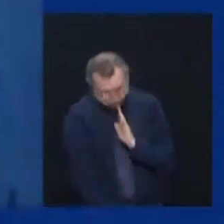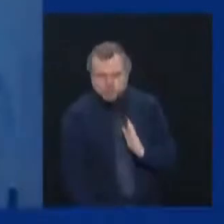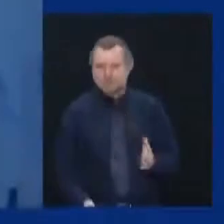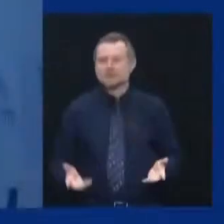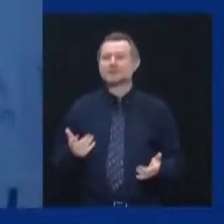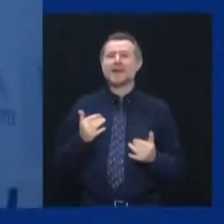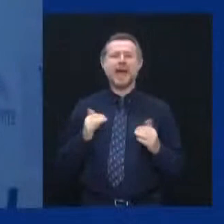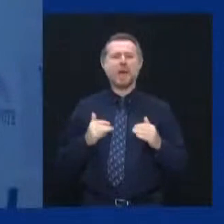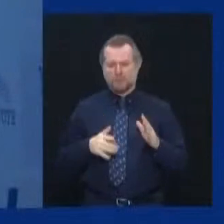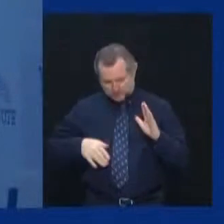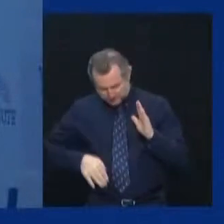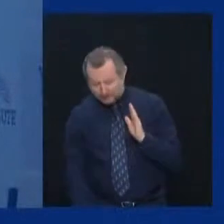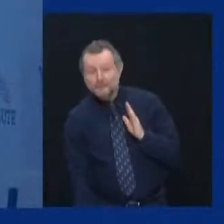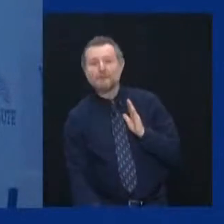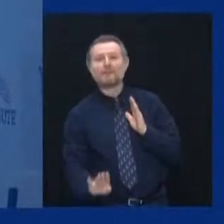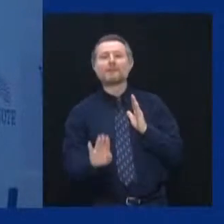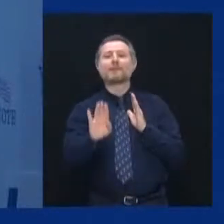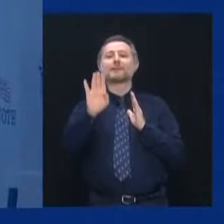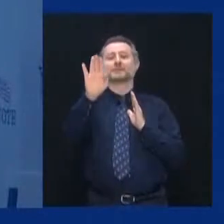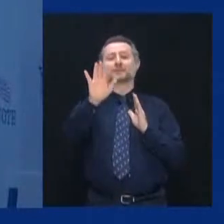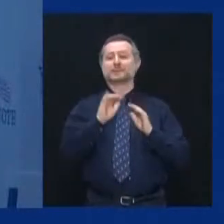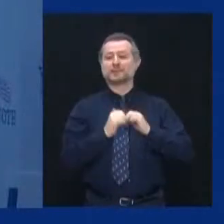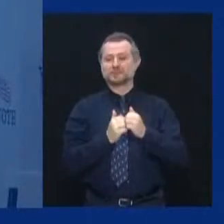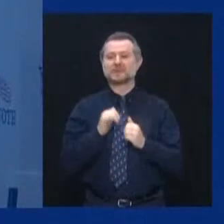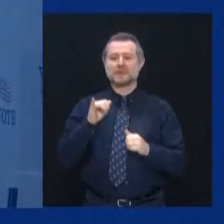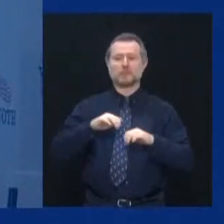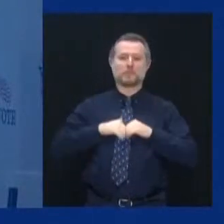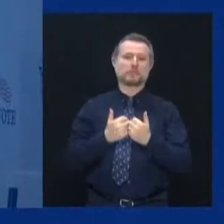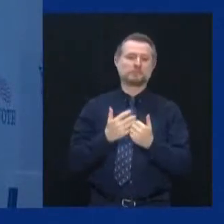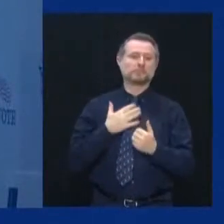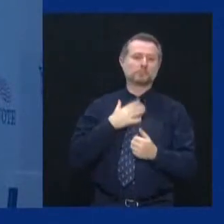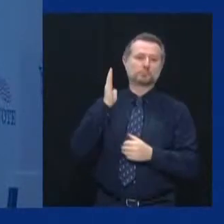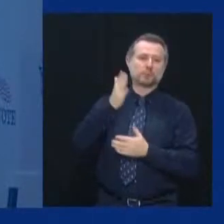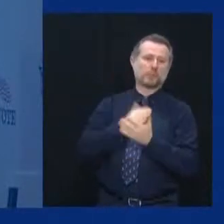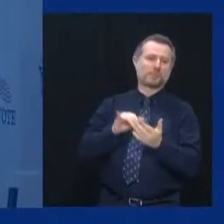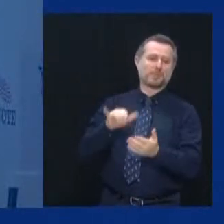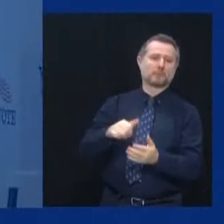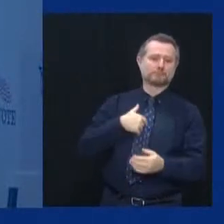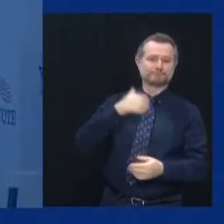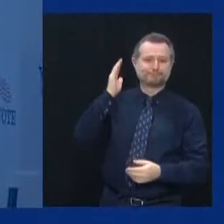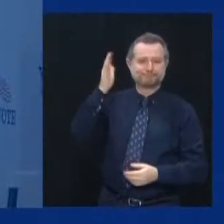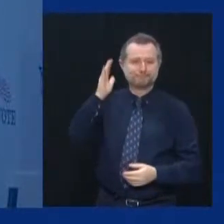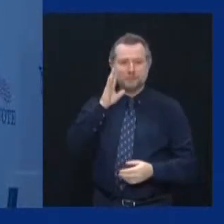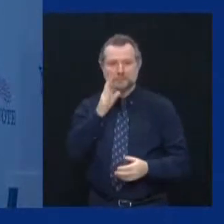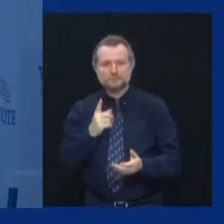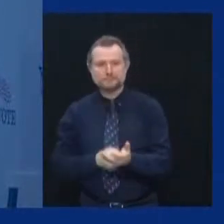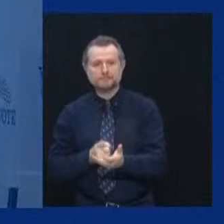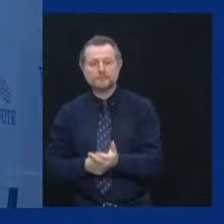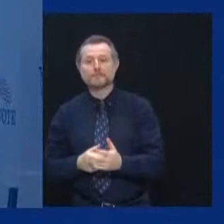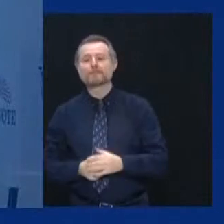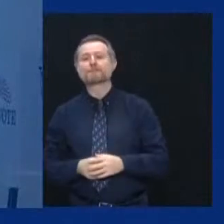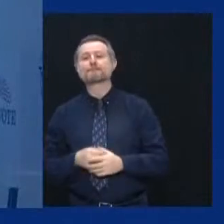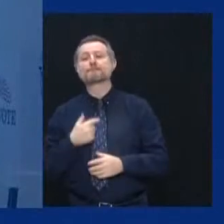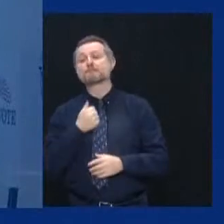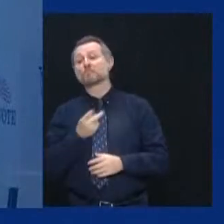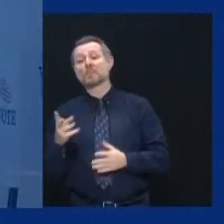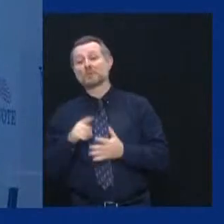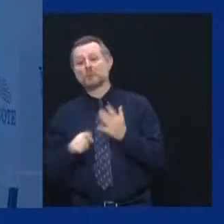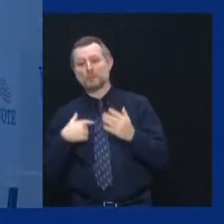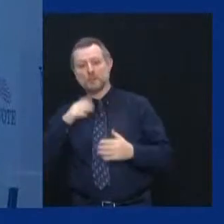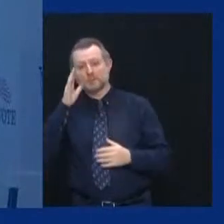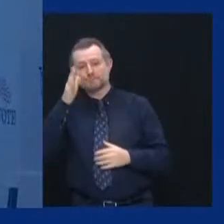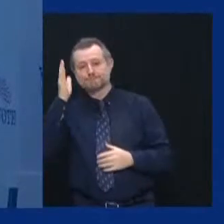new opportunities post-COVID? That's going to be the State of the State. A couple of items that are going to be in the State of the